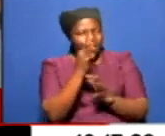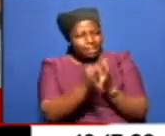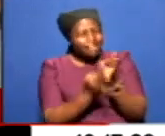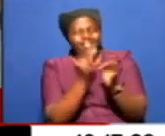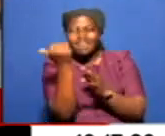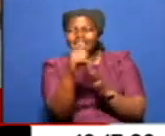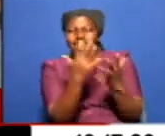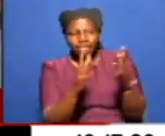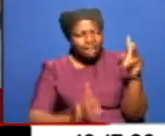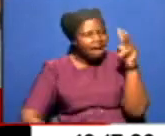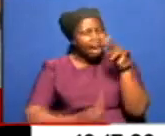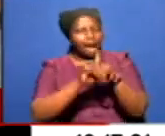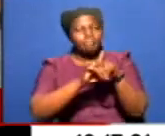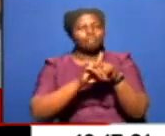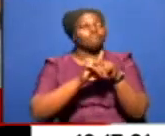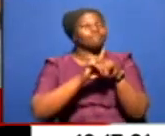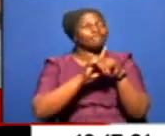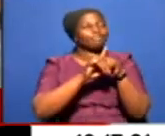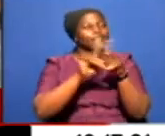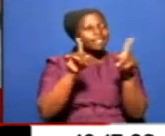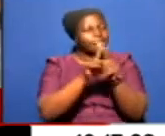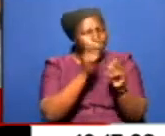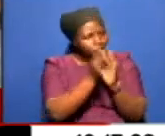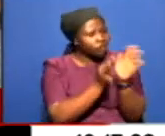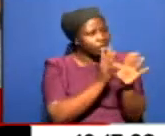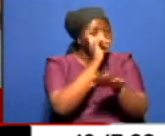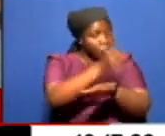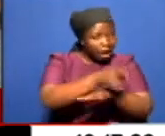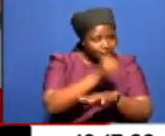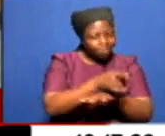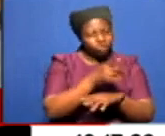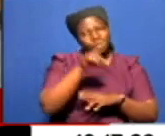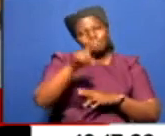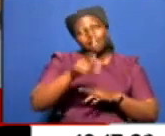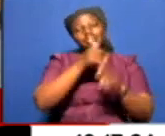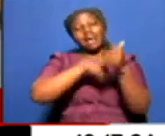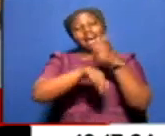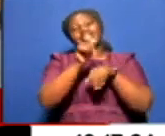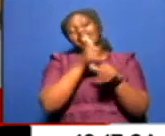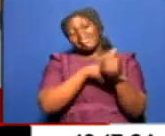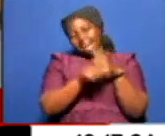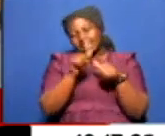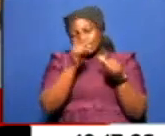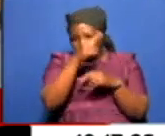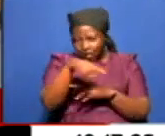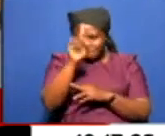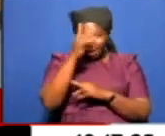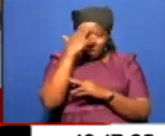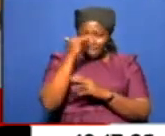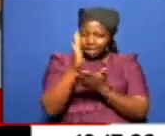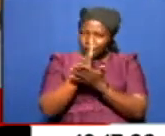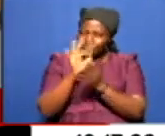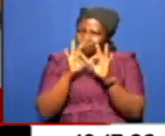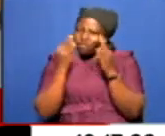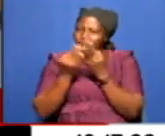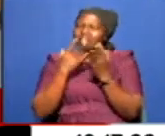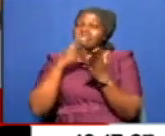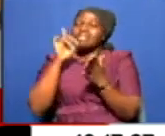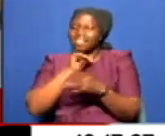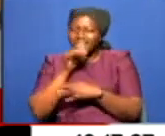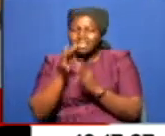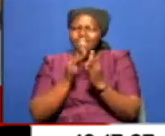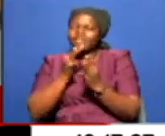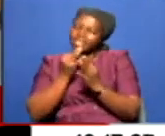it's an advisory, we act and act right? Because some families argue, if at all there was a warning, this